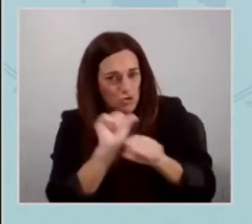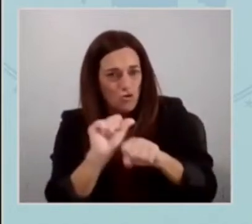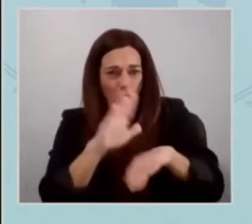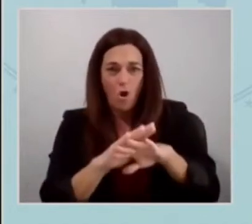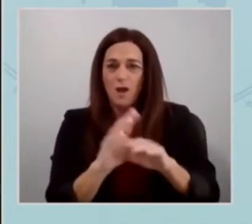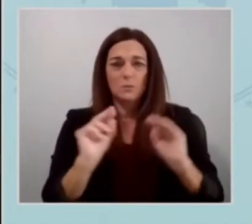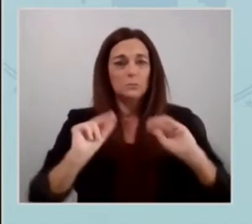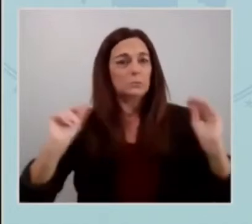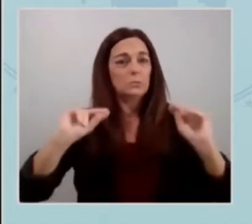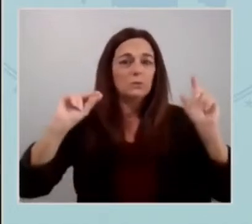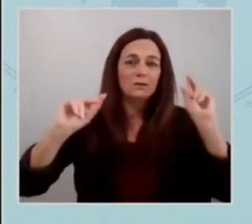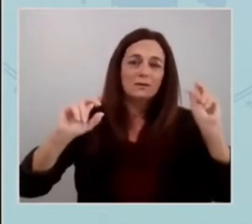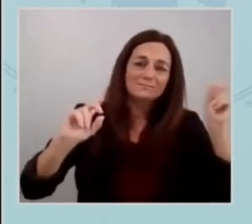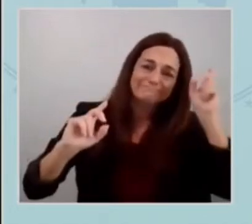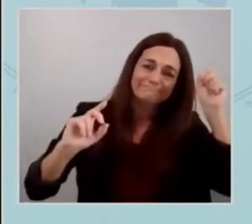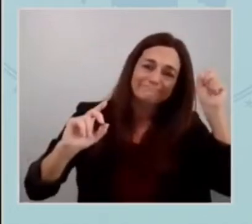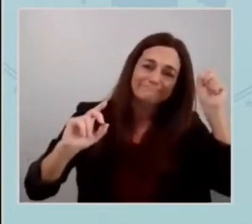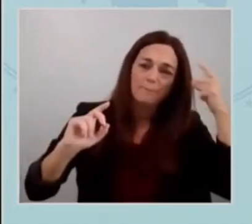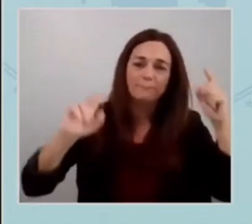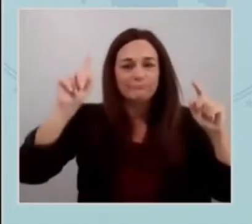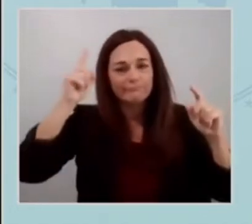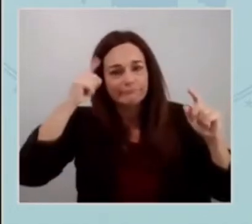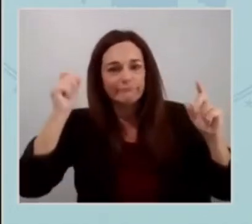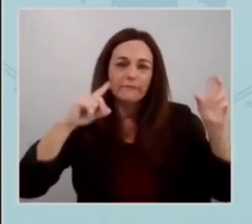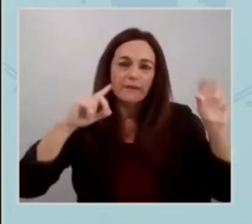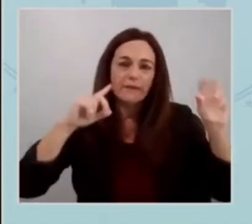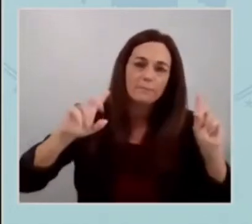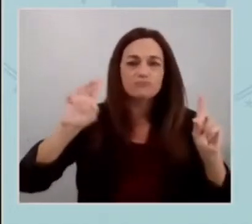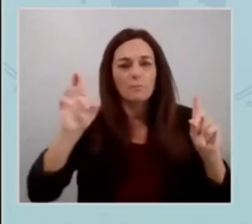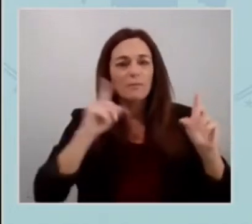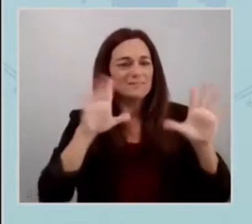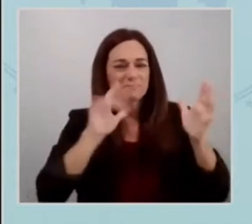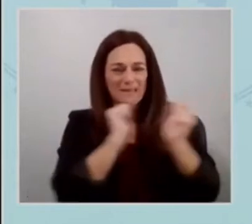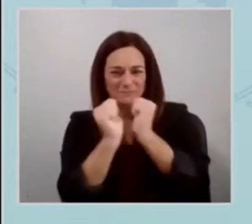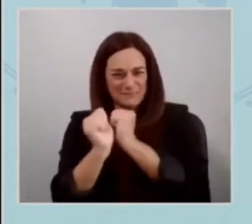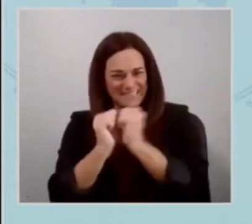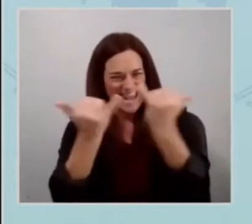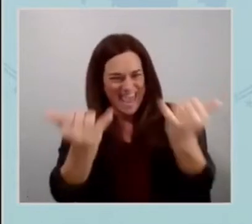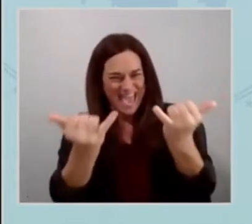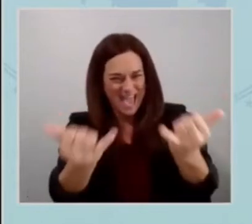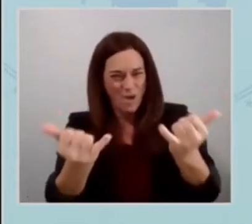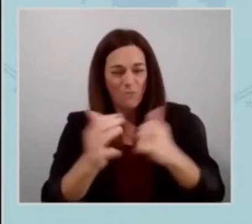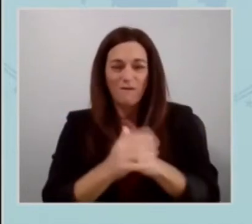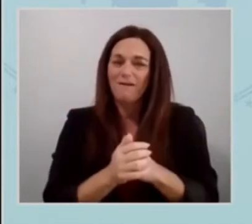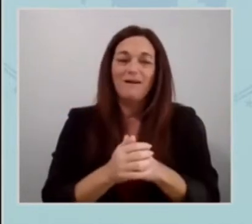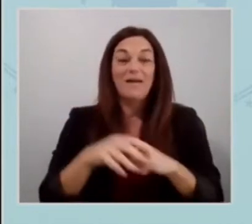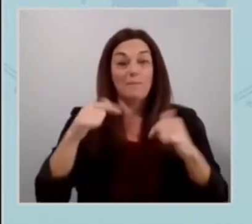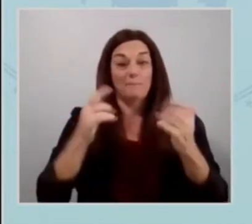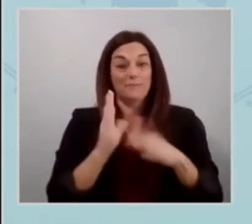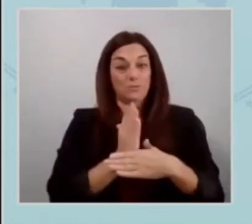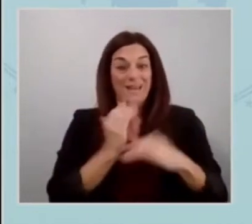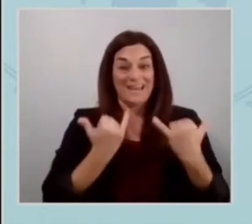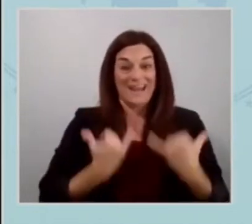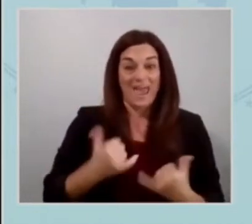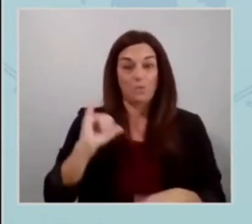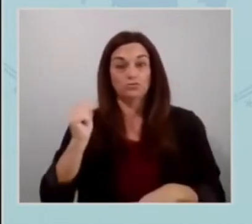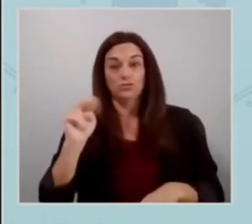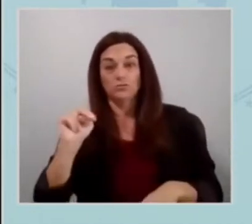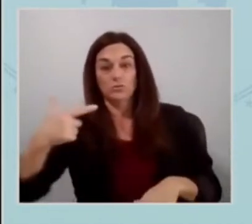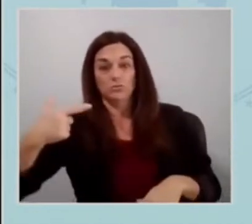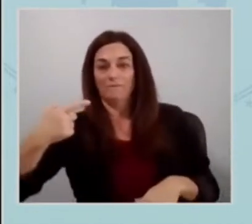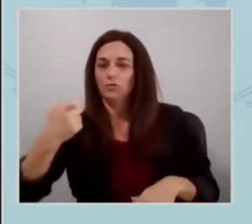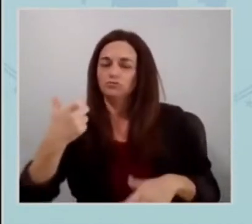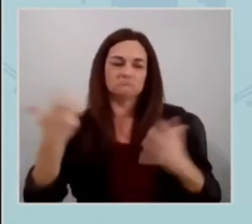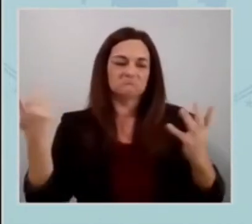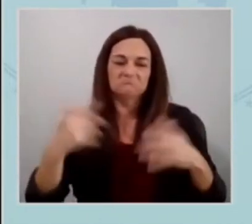congressional Republicans to work on a bipartisan emergency package now. But any package passed in this so-called lame